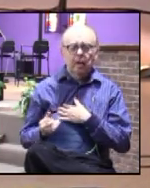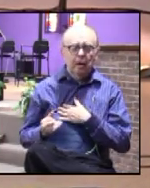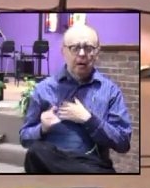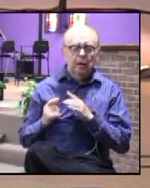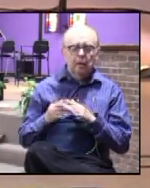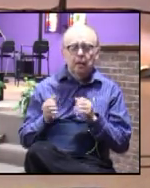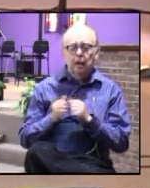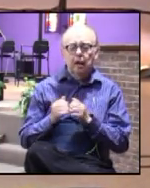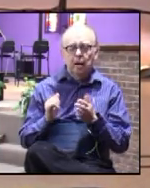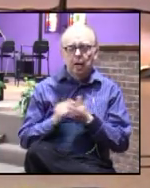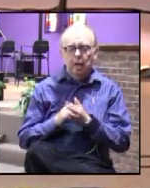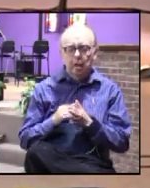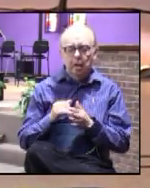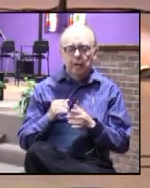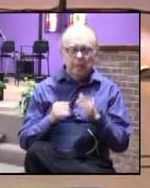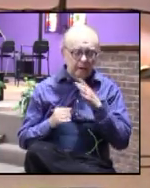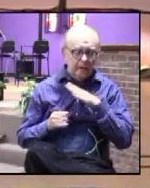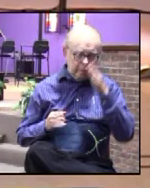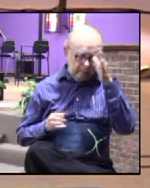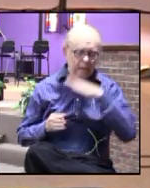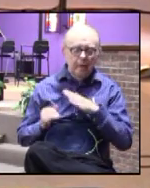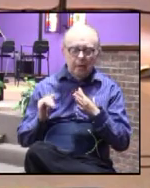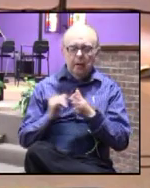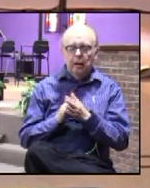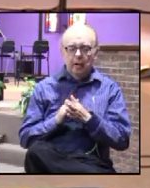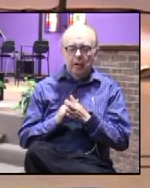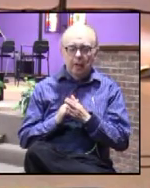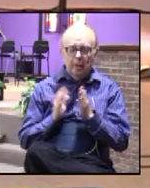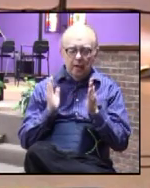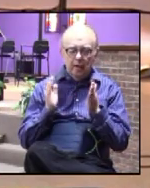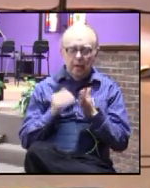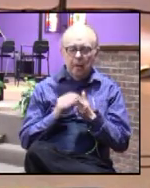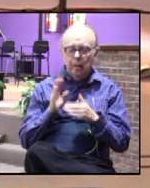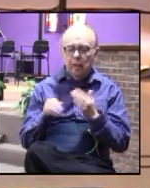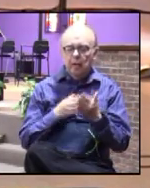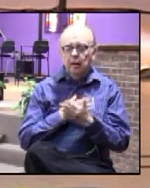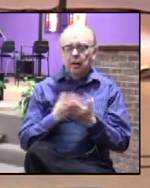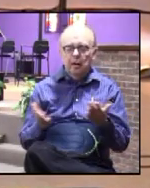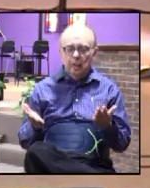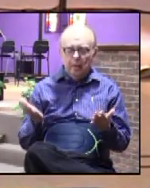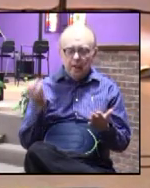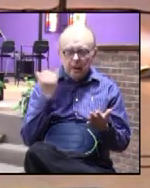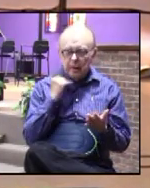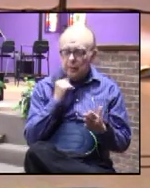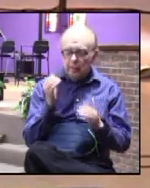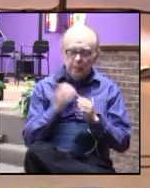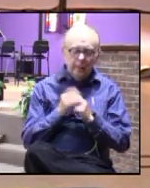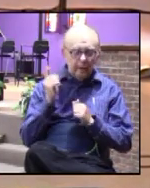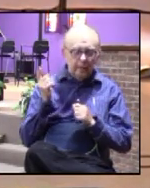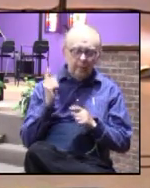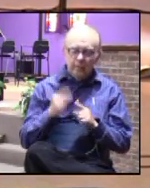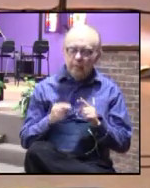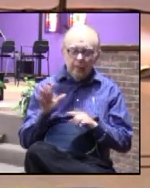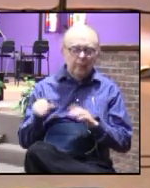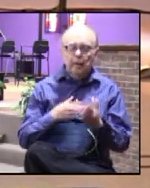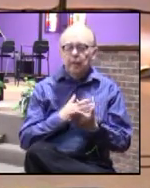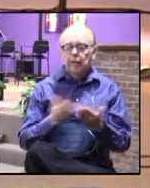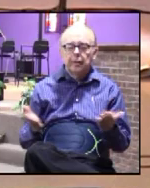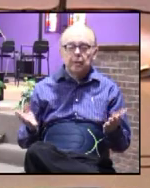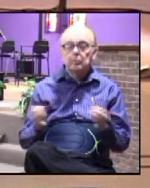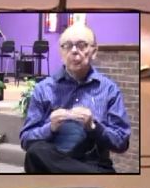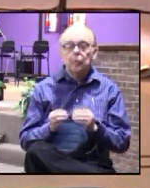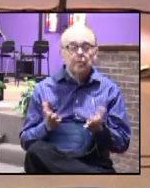with this? Because, ladies and gentlemen, this is the center of all of this. If you don't worship him, you can't do anything